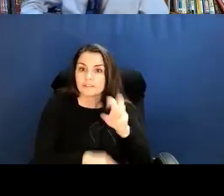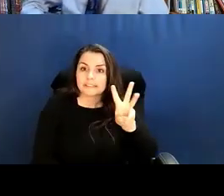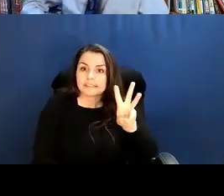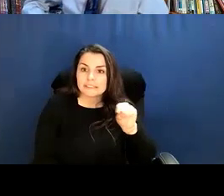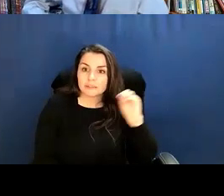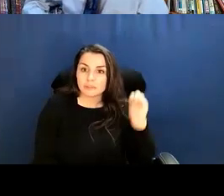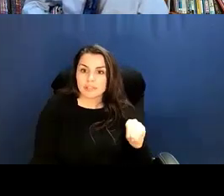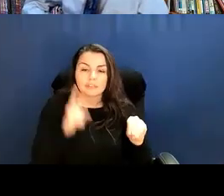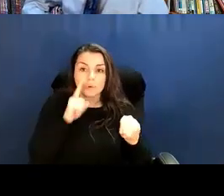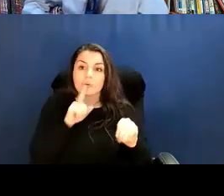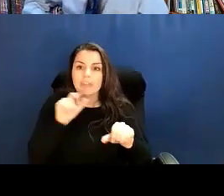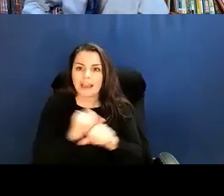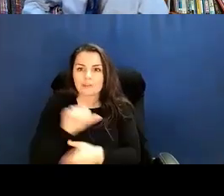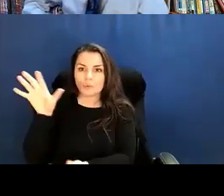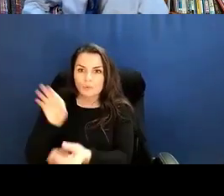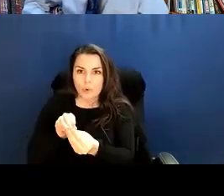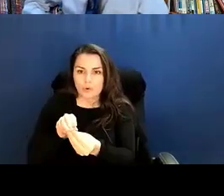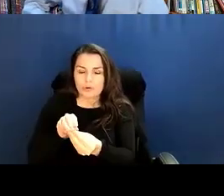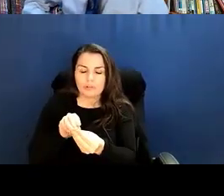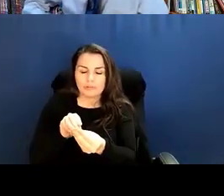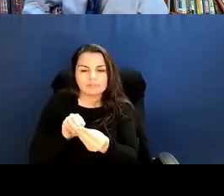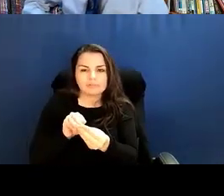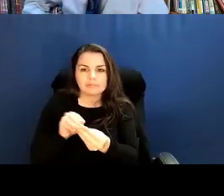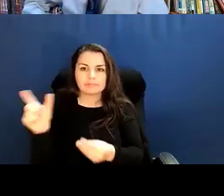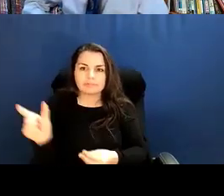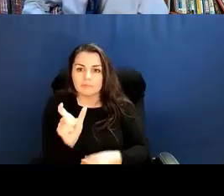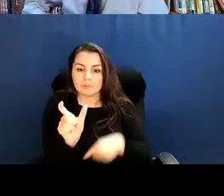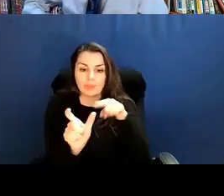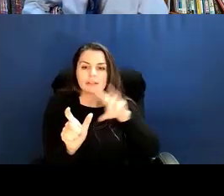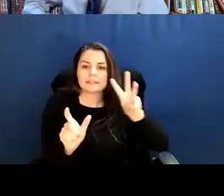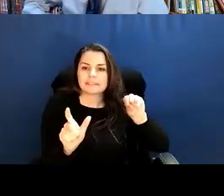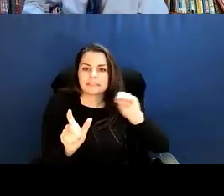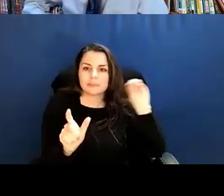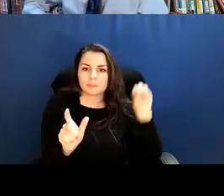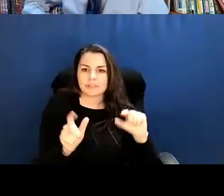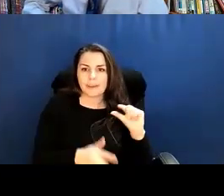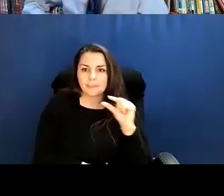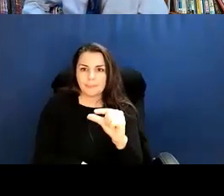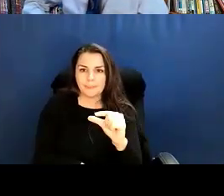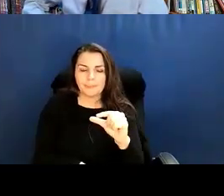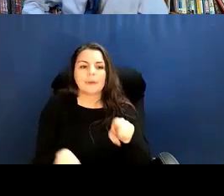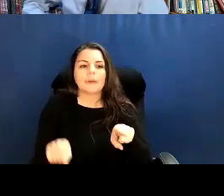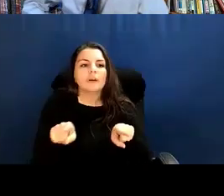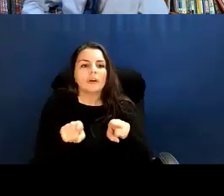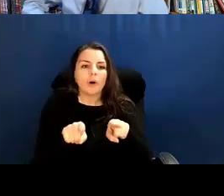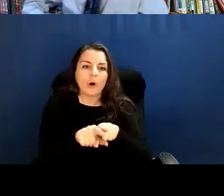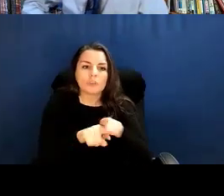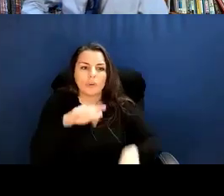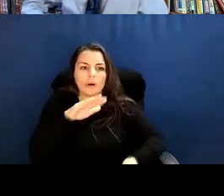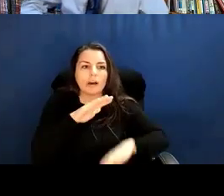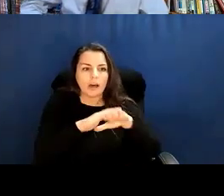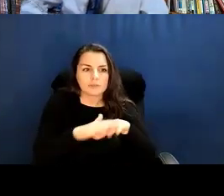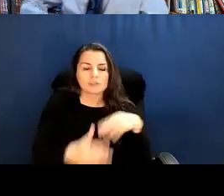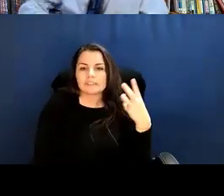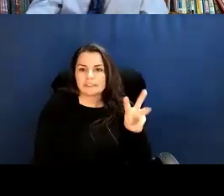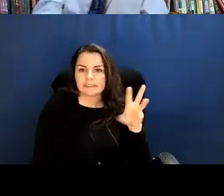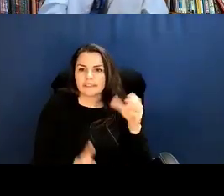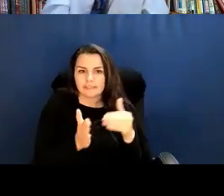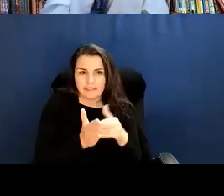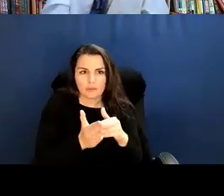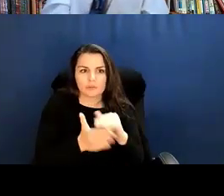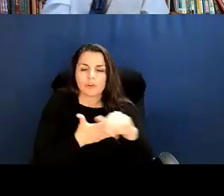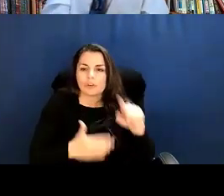costs up to a cap of $16,000 for predoctoral trainees and fellows, and $21,000 for